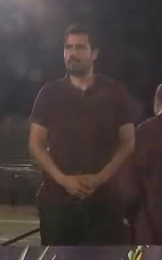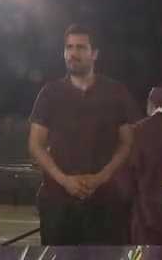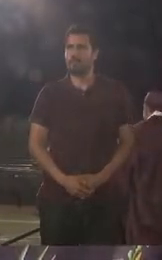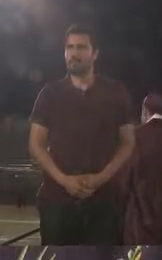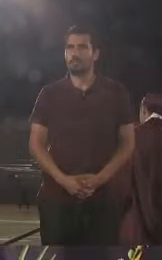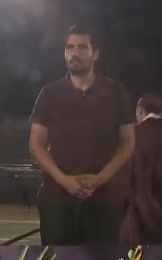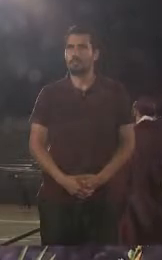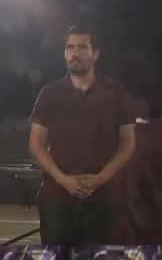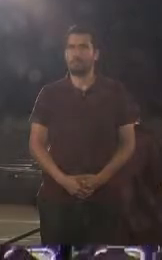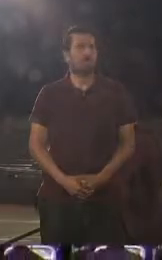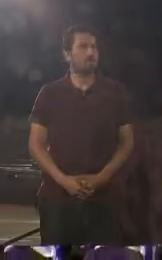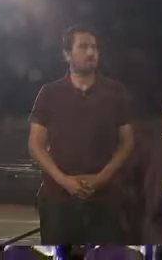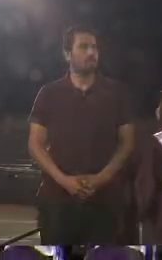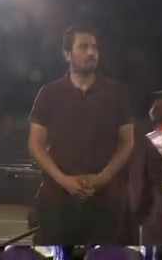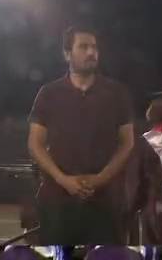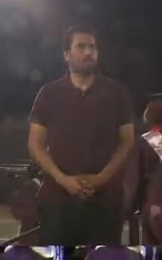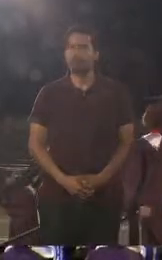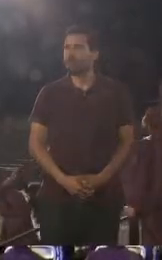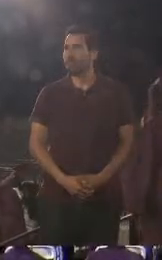First row.